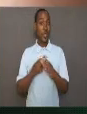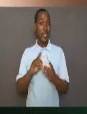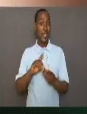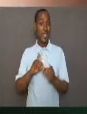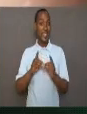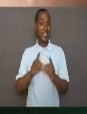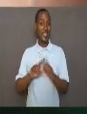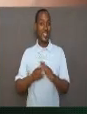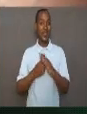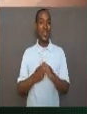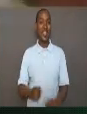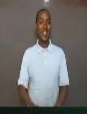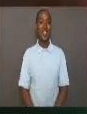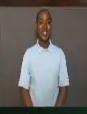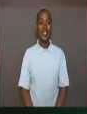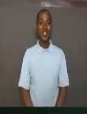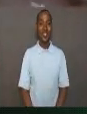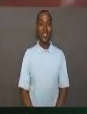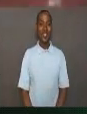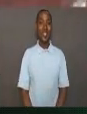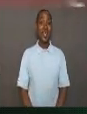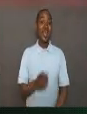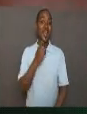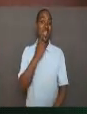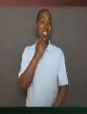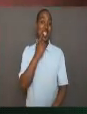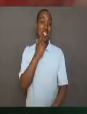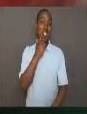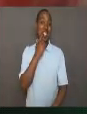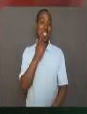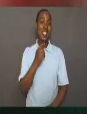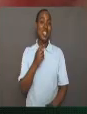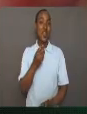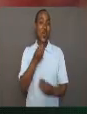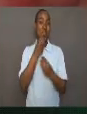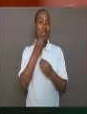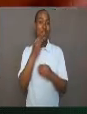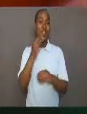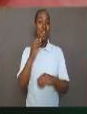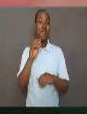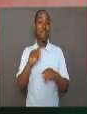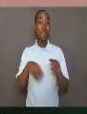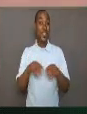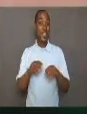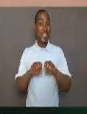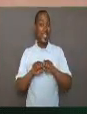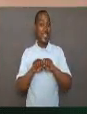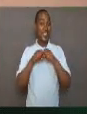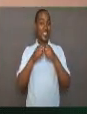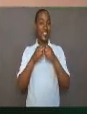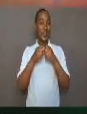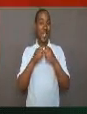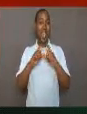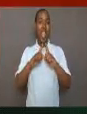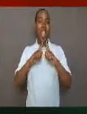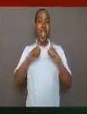of digestion. The teeth physically chew, crush, and cut